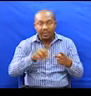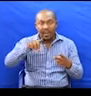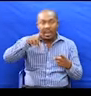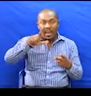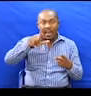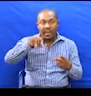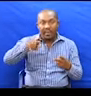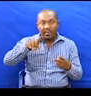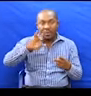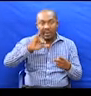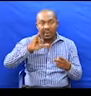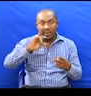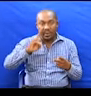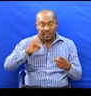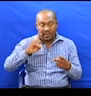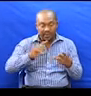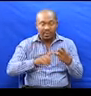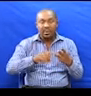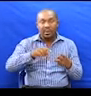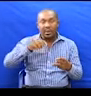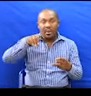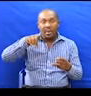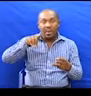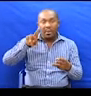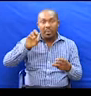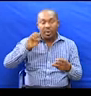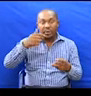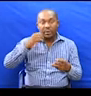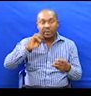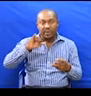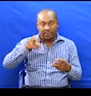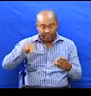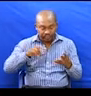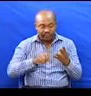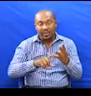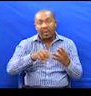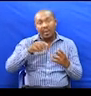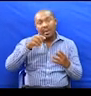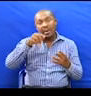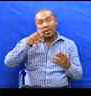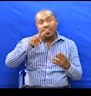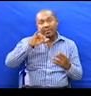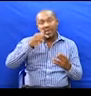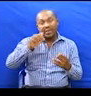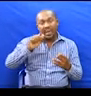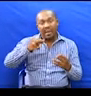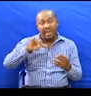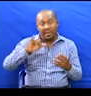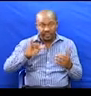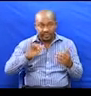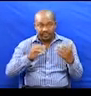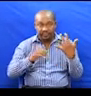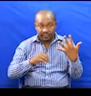protein, 4th was vitamin, and the 5th was mineral salt, and the last one was water.